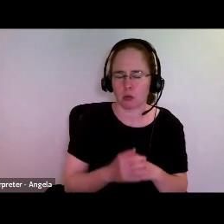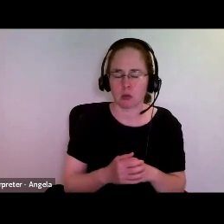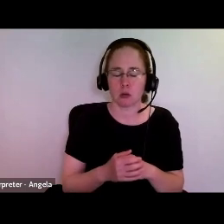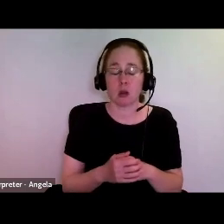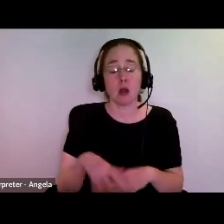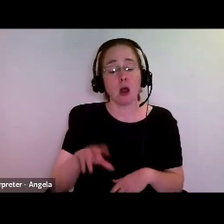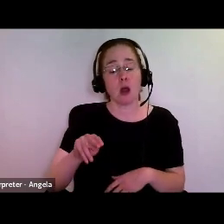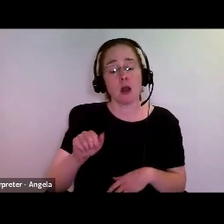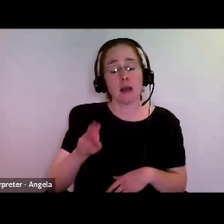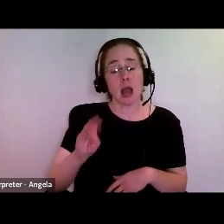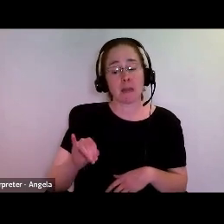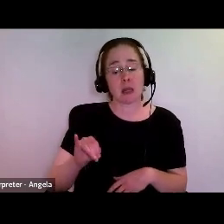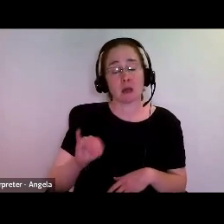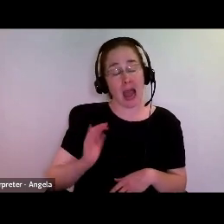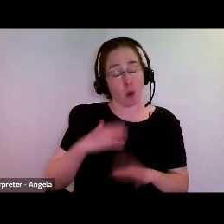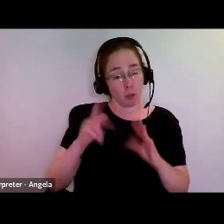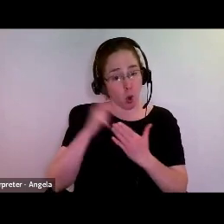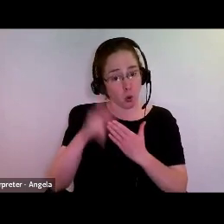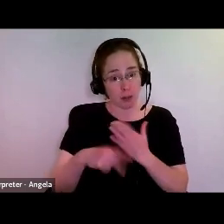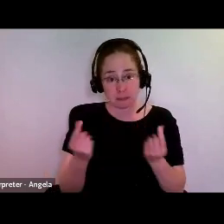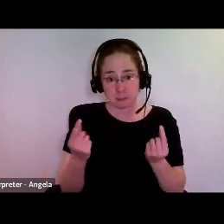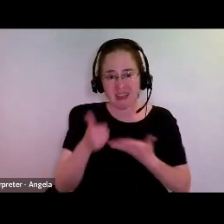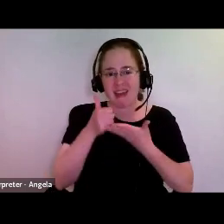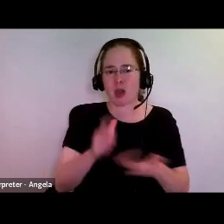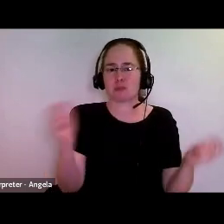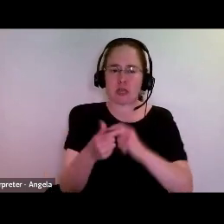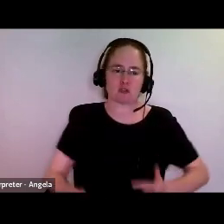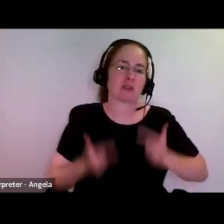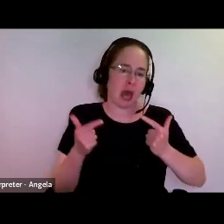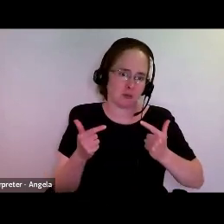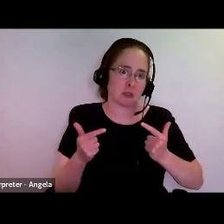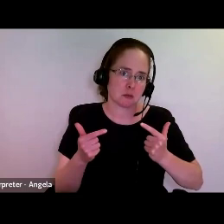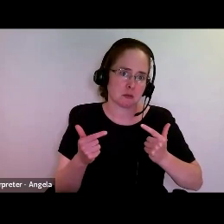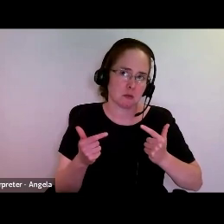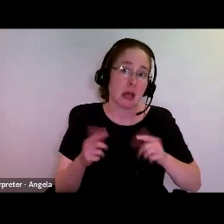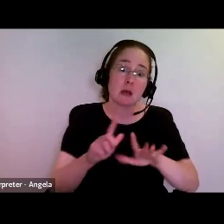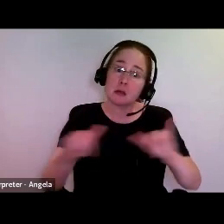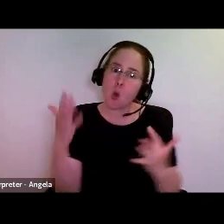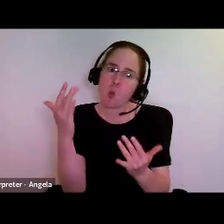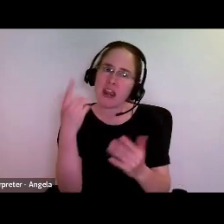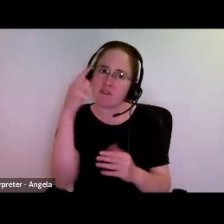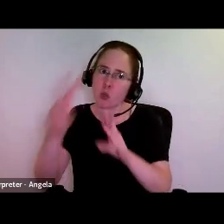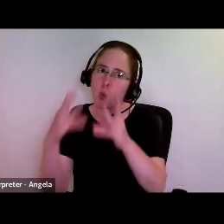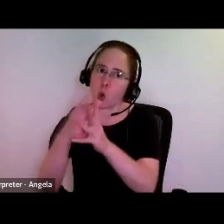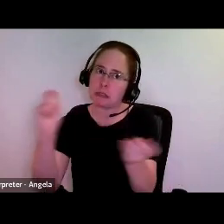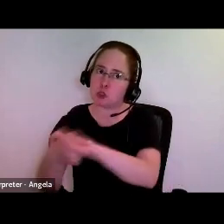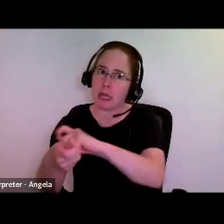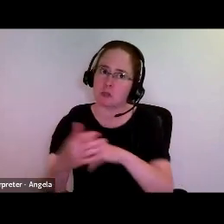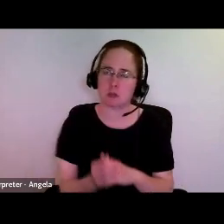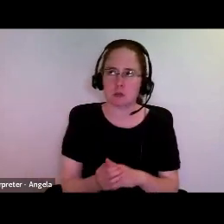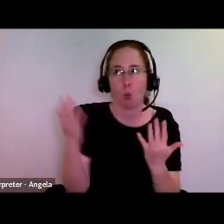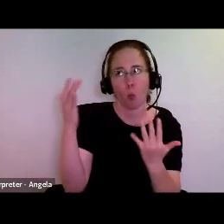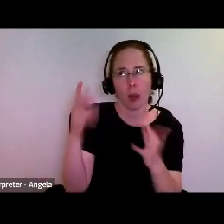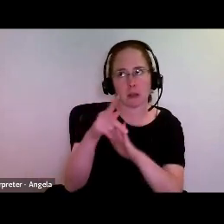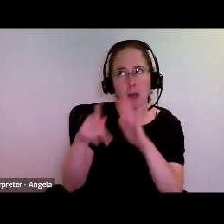our programs, we can help change lives while we wait on the world to change. While we wait on the policies to